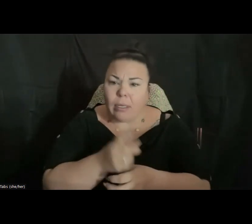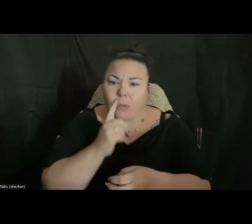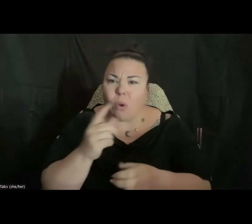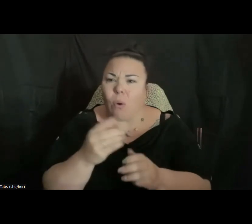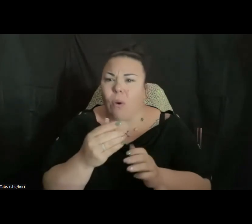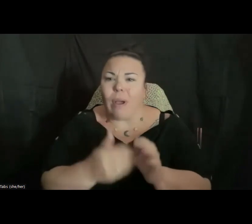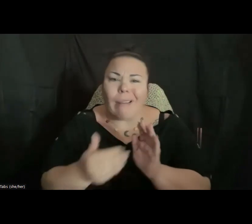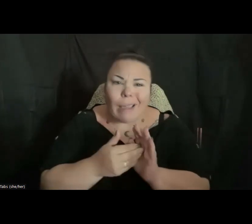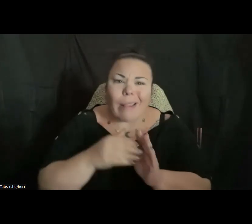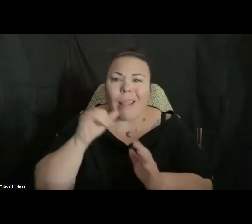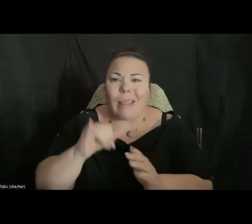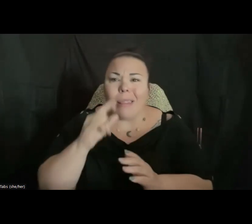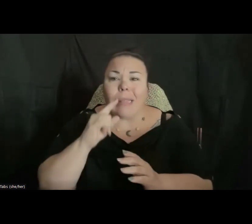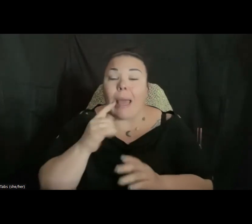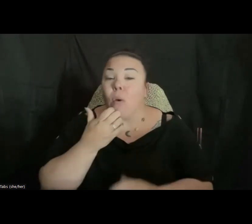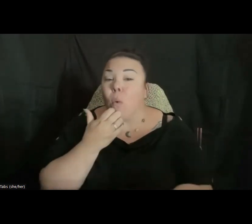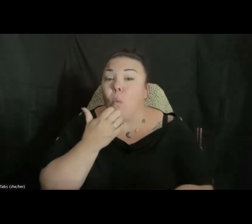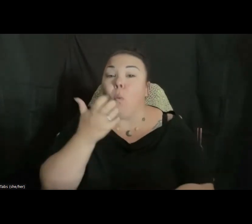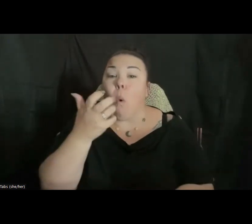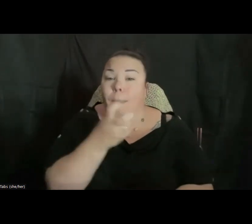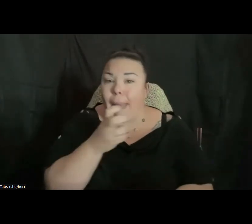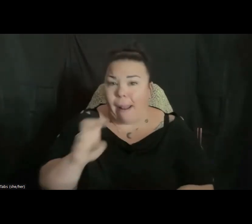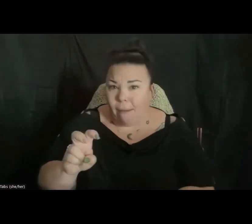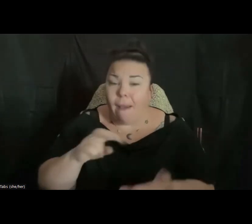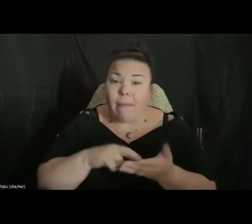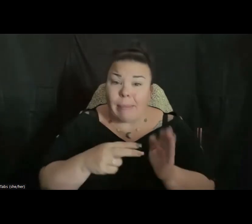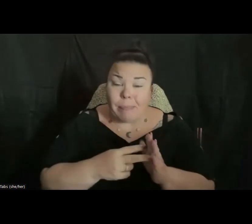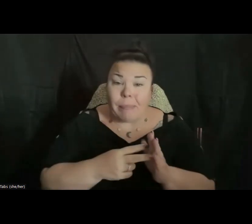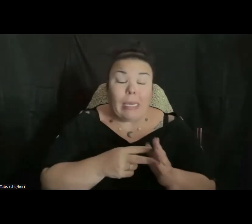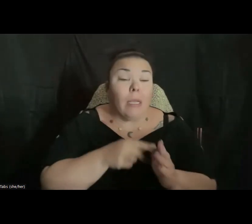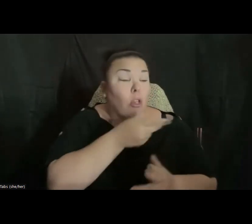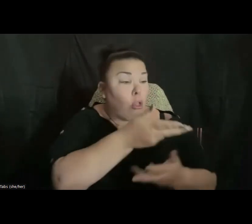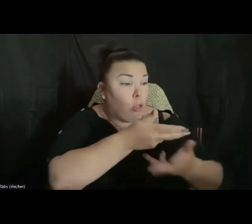those warm handoffs helps with creating the trust.